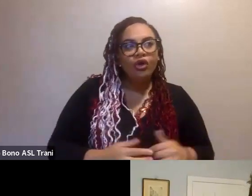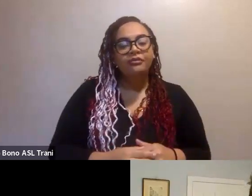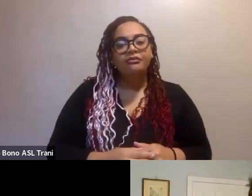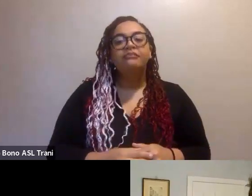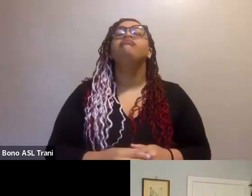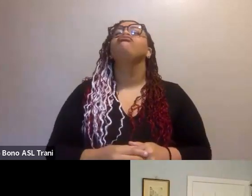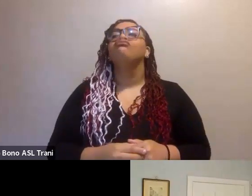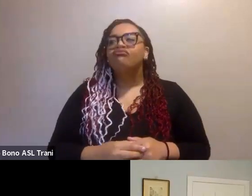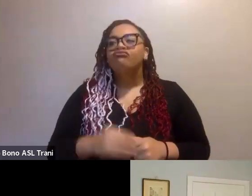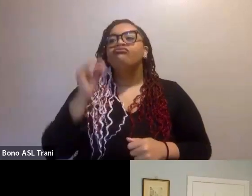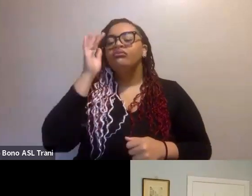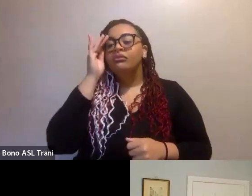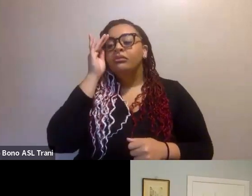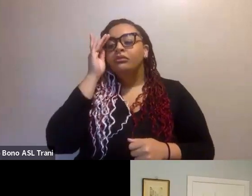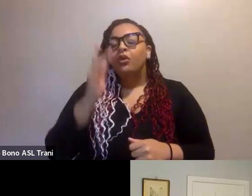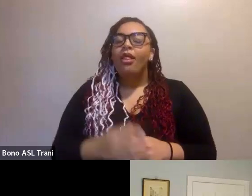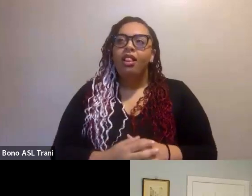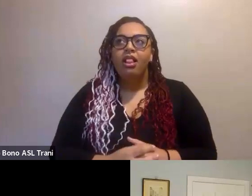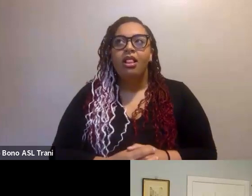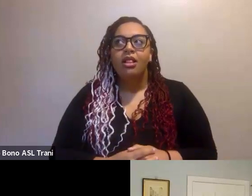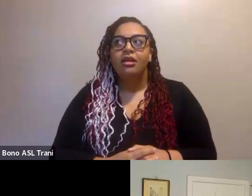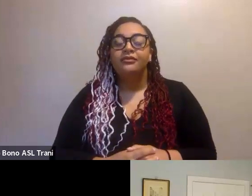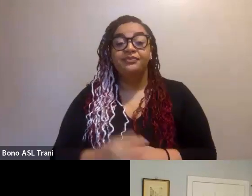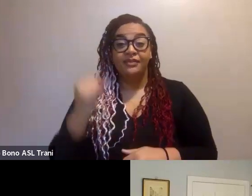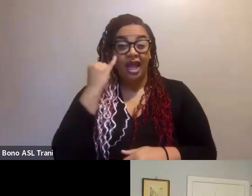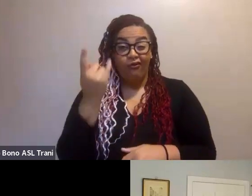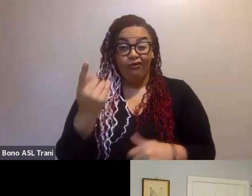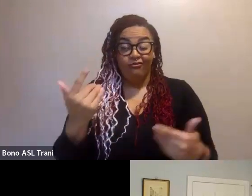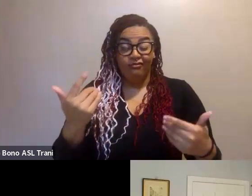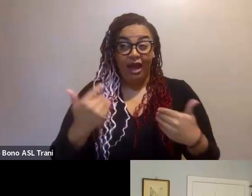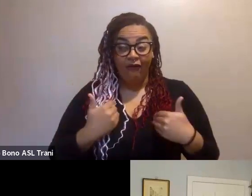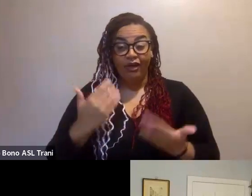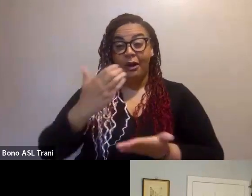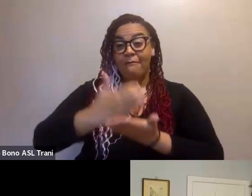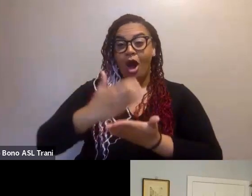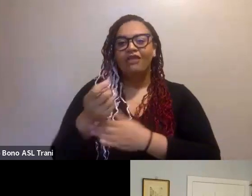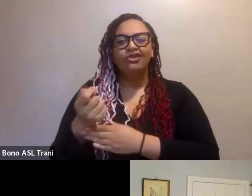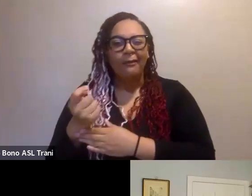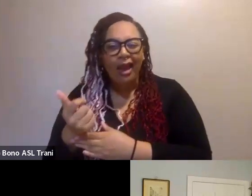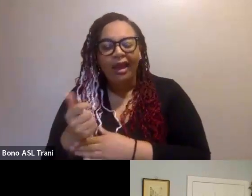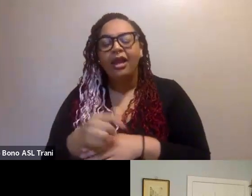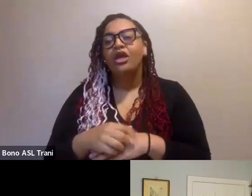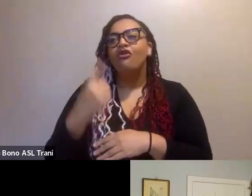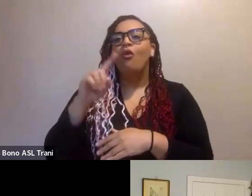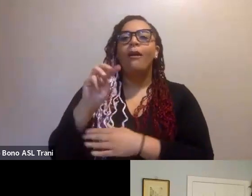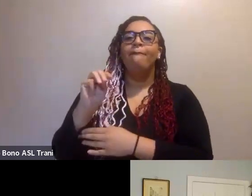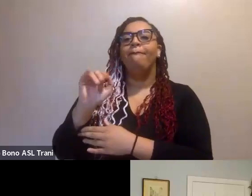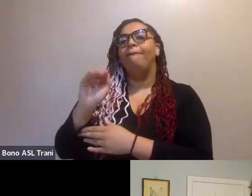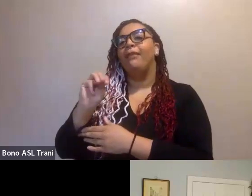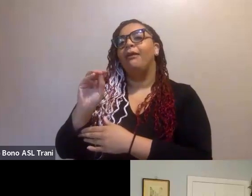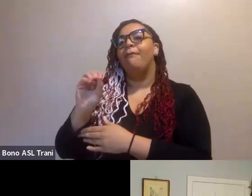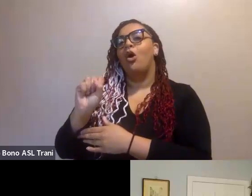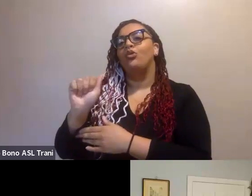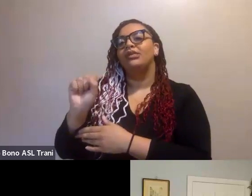Definitely. Like if you're going to be having, especially like a bottle of champagne or for like mimosas or something like that, having different